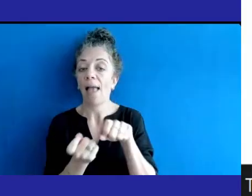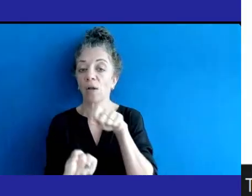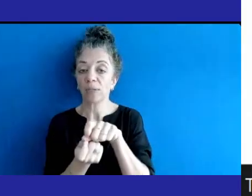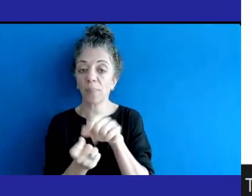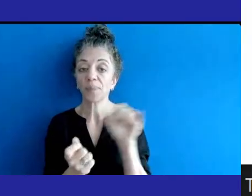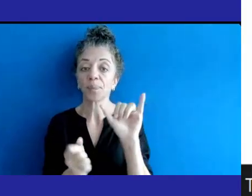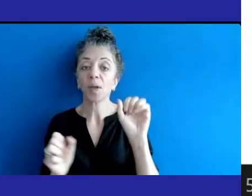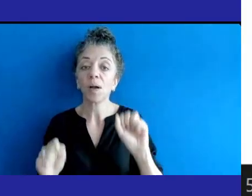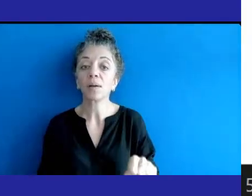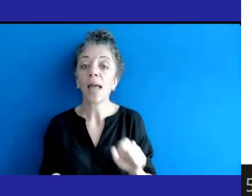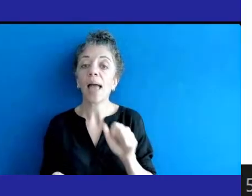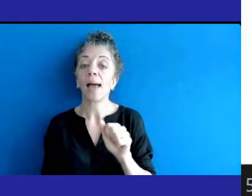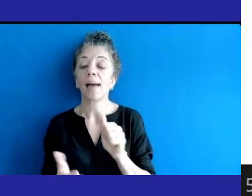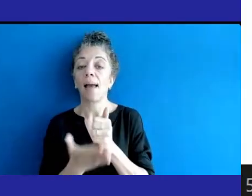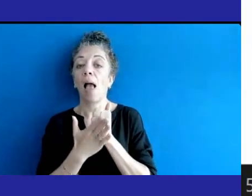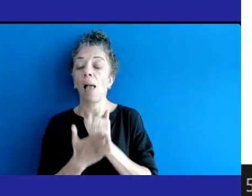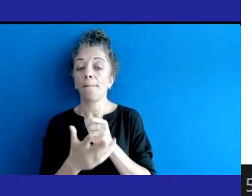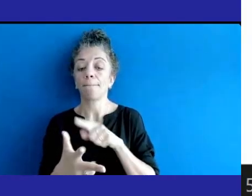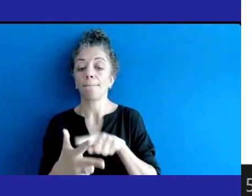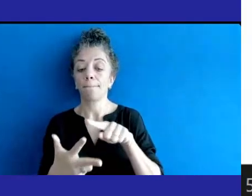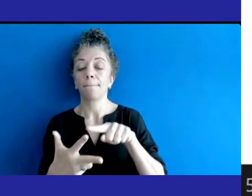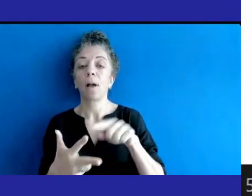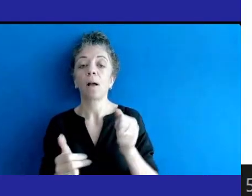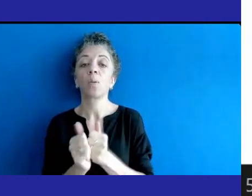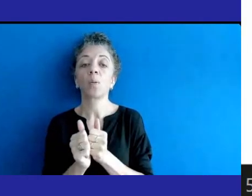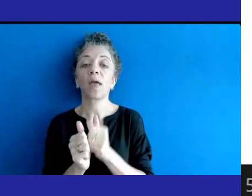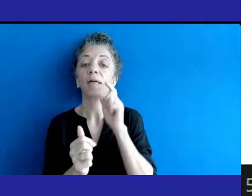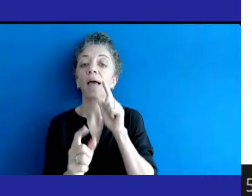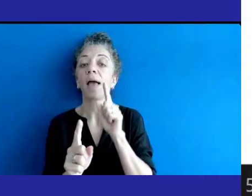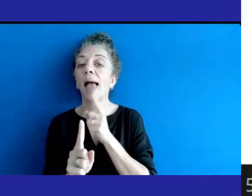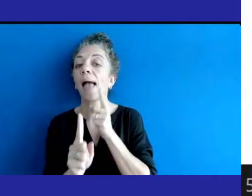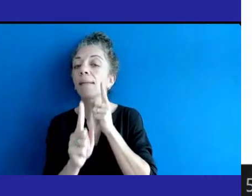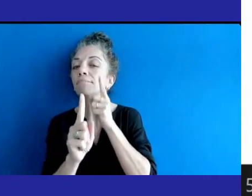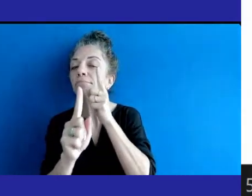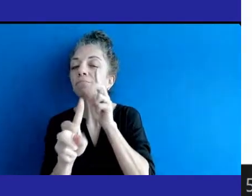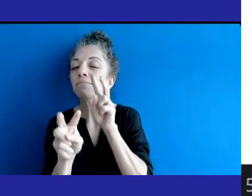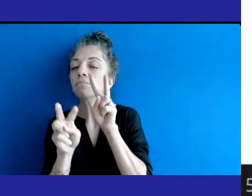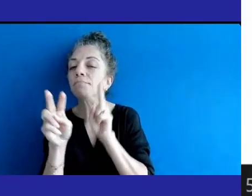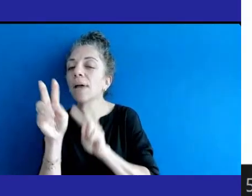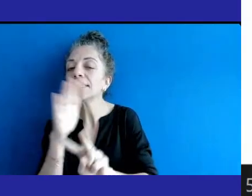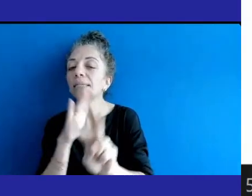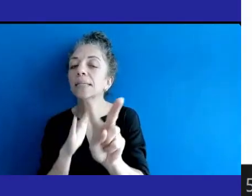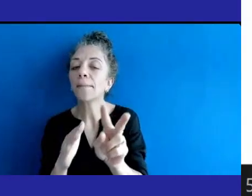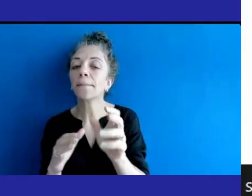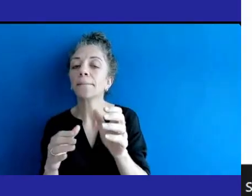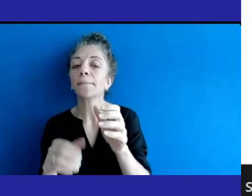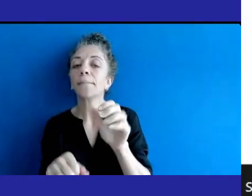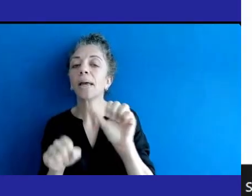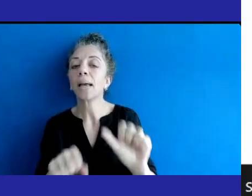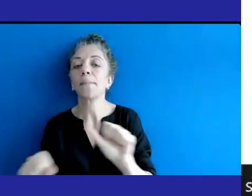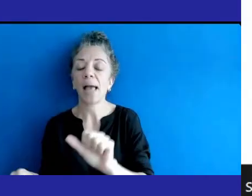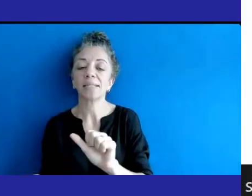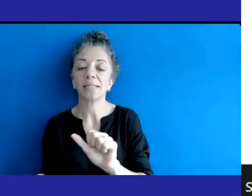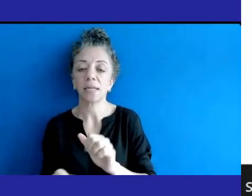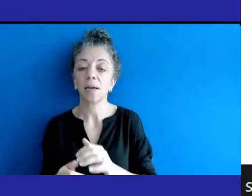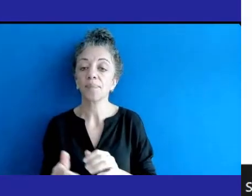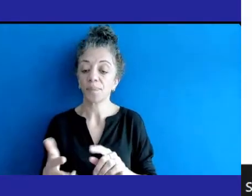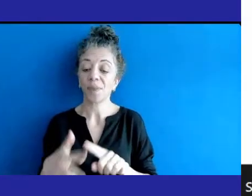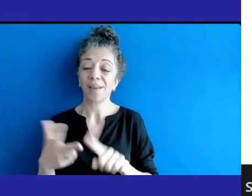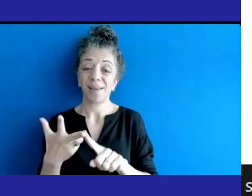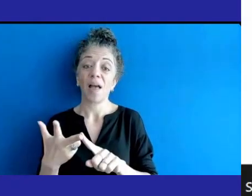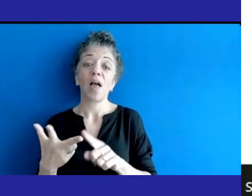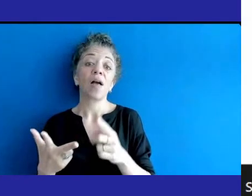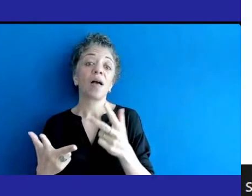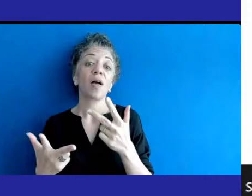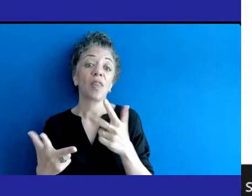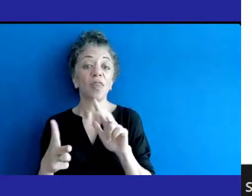and enacting mitigation protocols to respond to it. And then in the third function, they can really help us translate capacity predictions or forecast